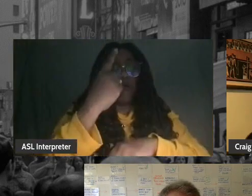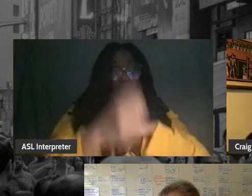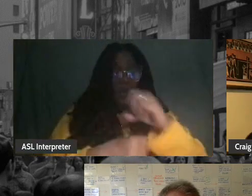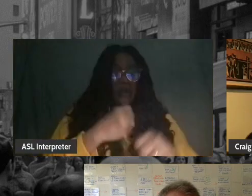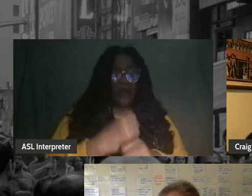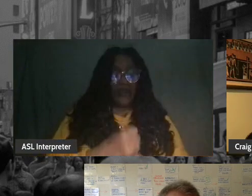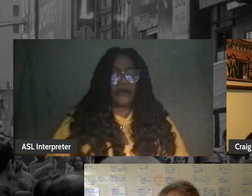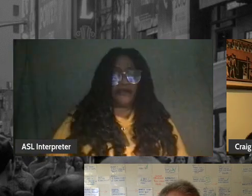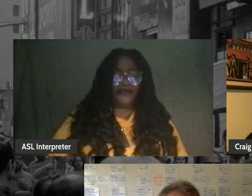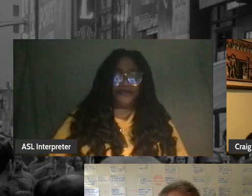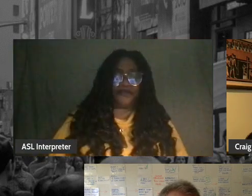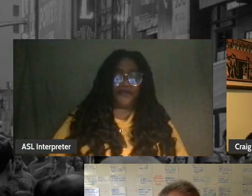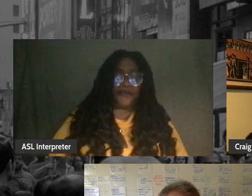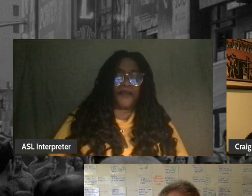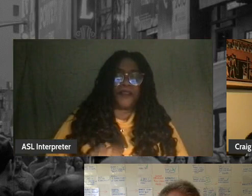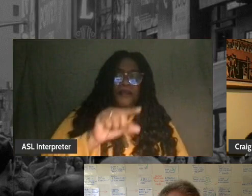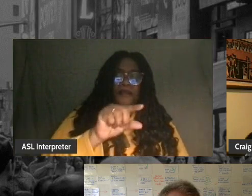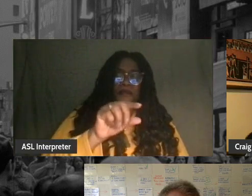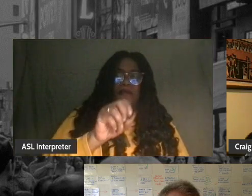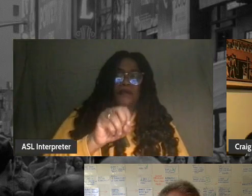Gordon, as a follow-up